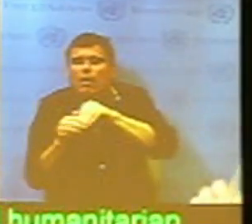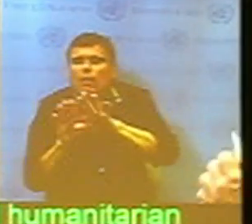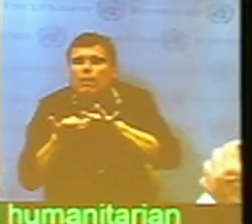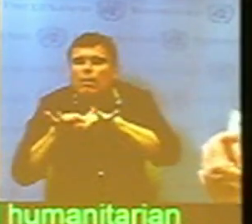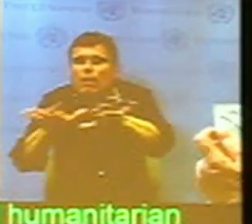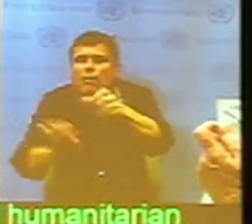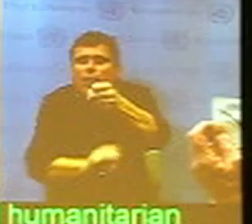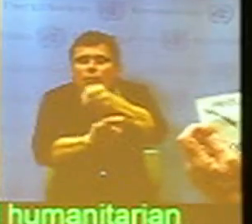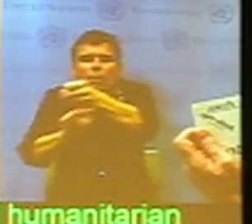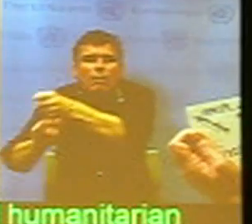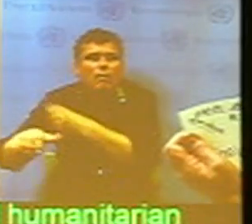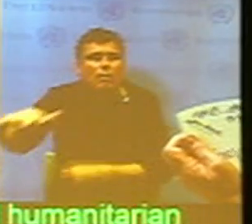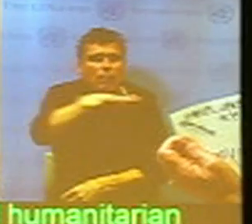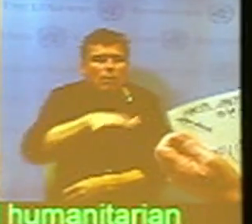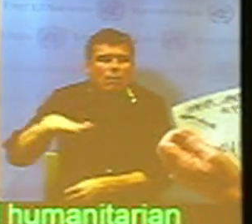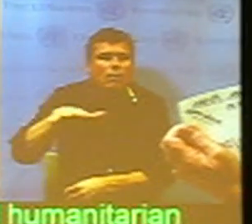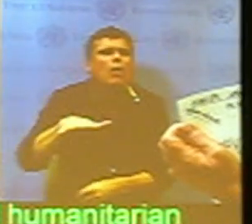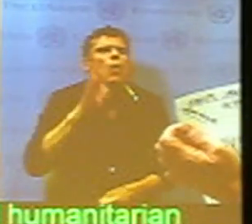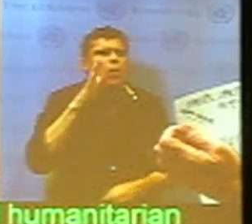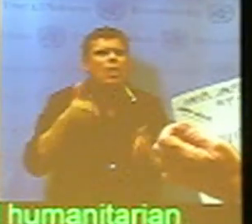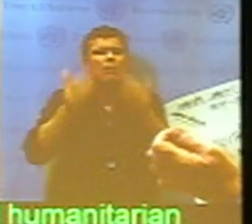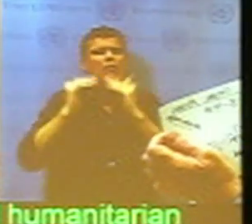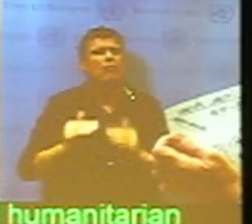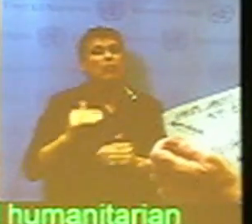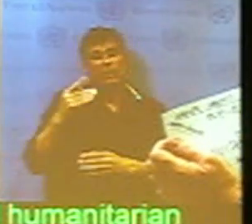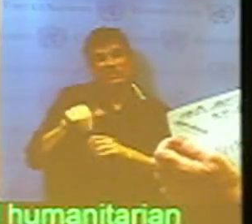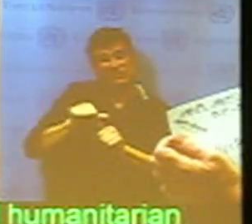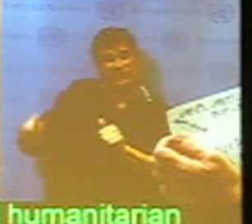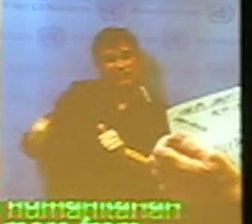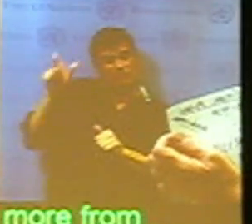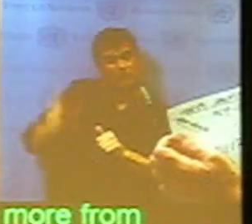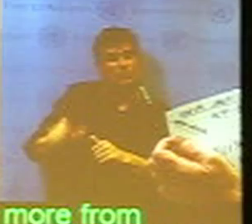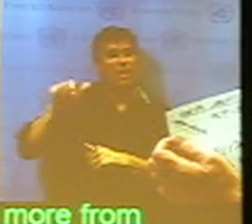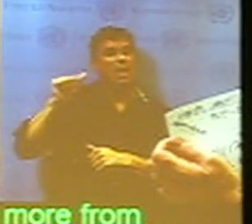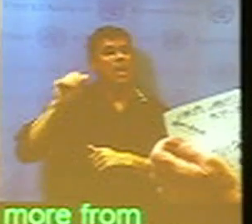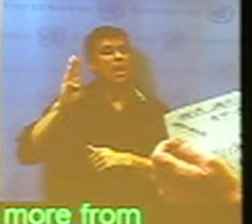with Disabilities on opportunities to engage in this particular process.